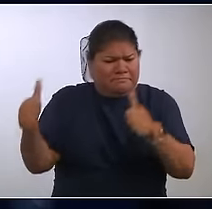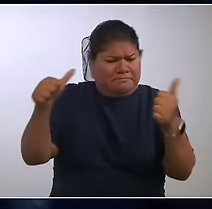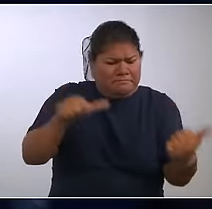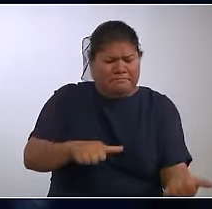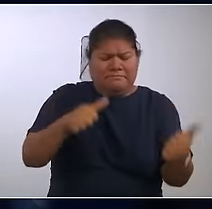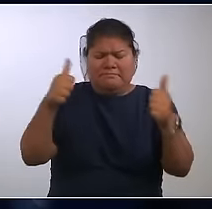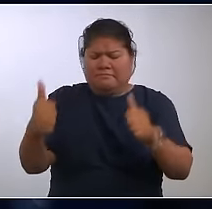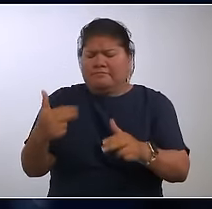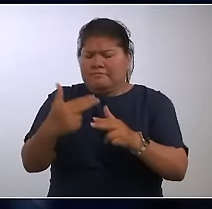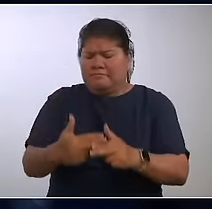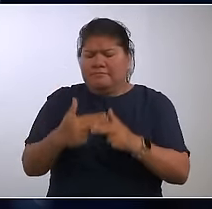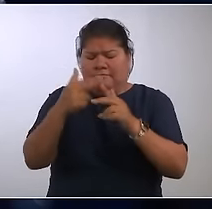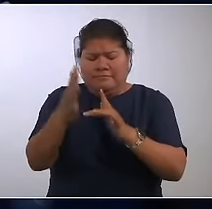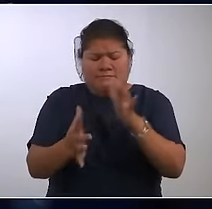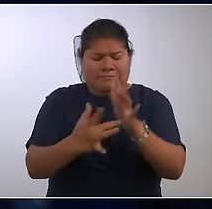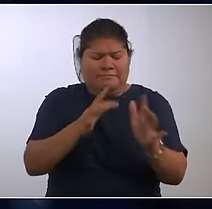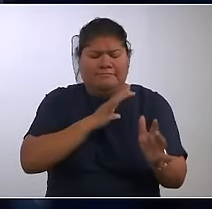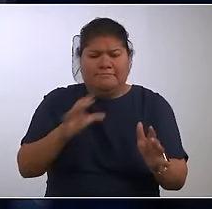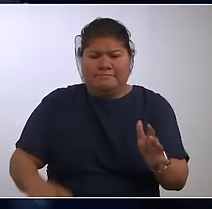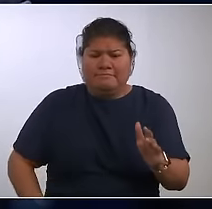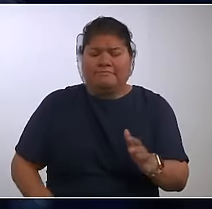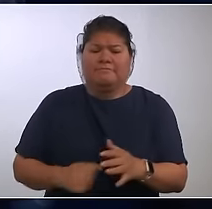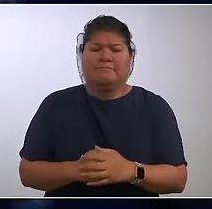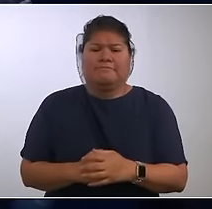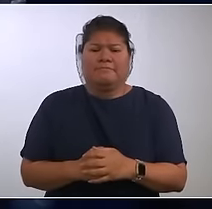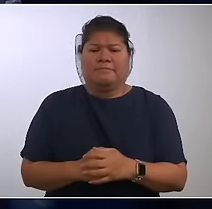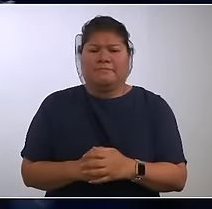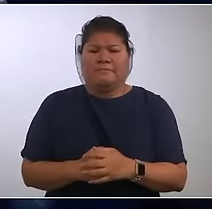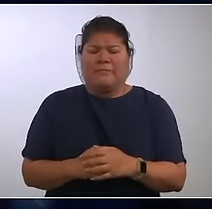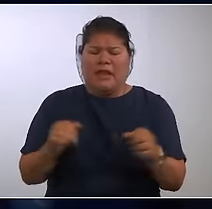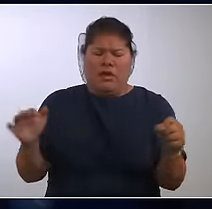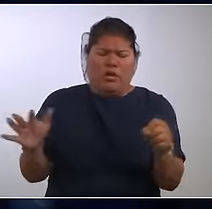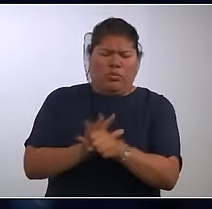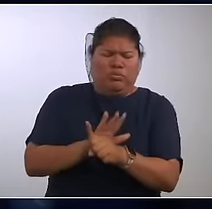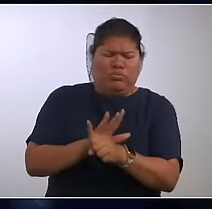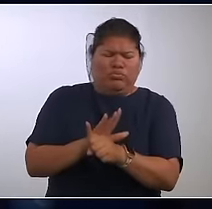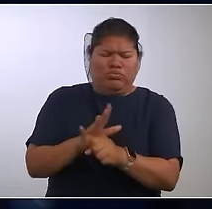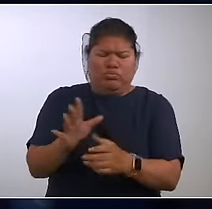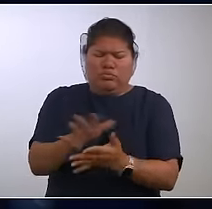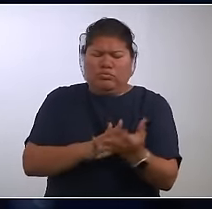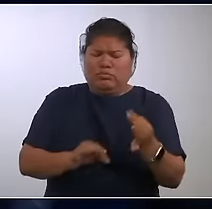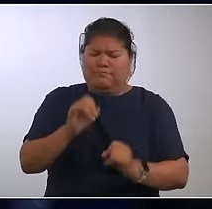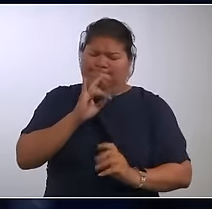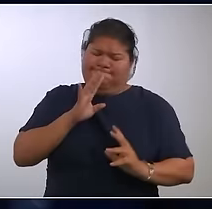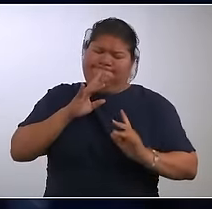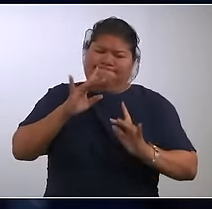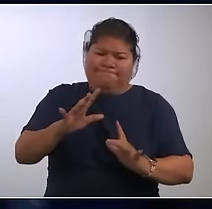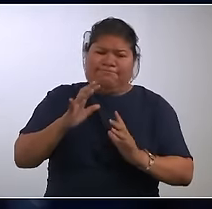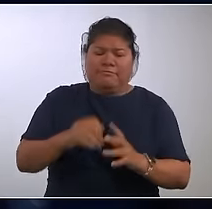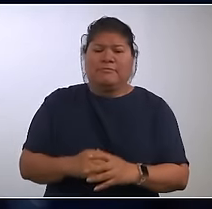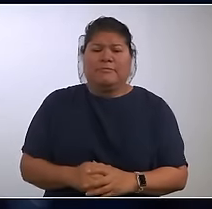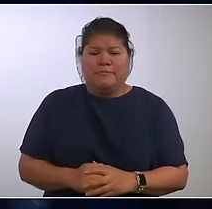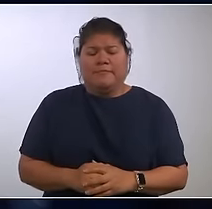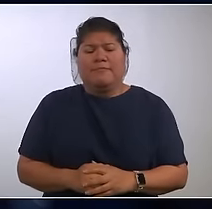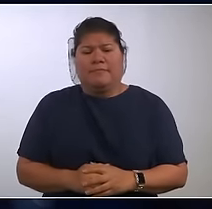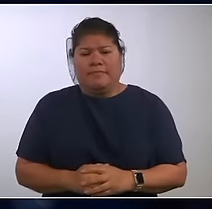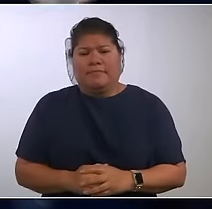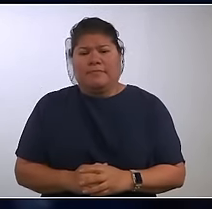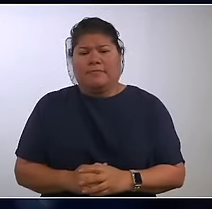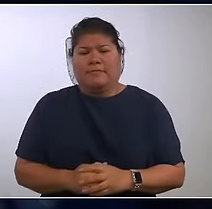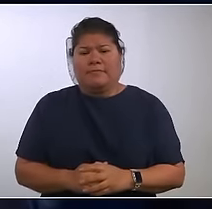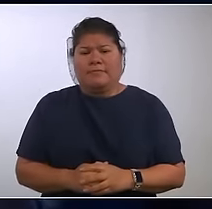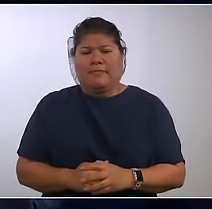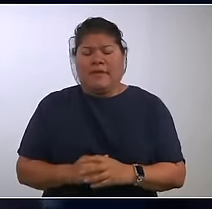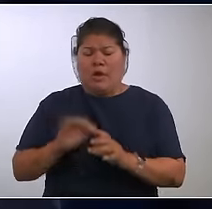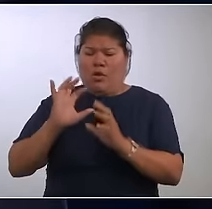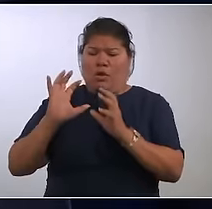Bautizarse en el nombre de Jesucristo. Be baptized in the name of Jesus Christ. Y ser llenos con el poder del Espíritu Santo. And be filled with the power of the Holy